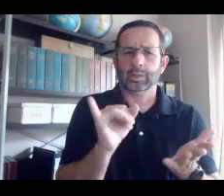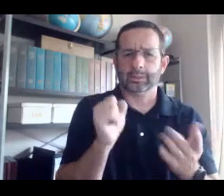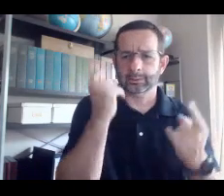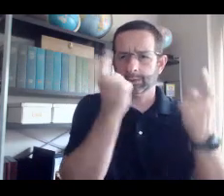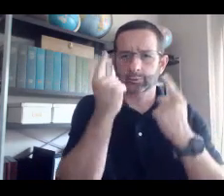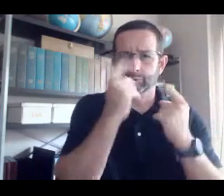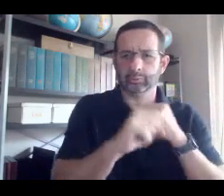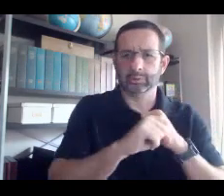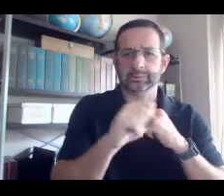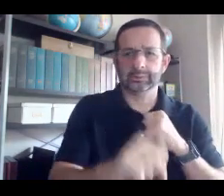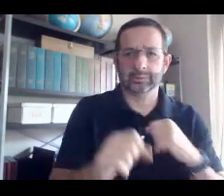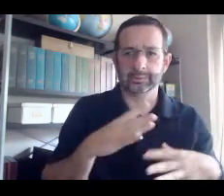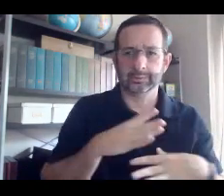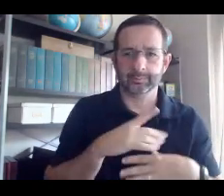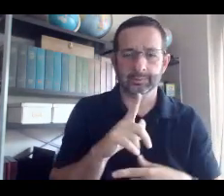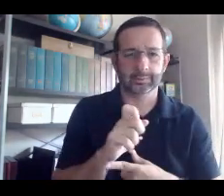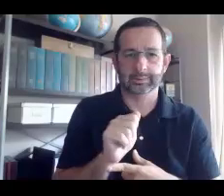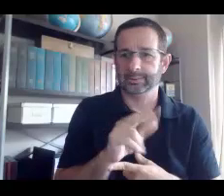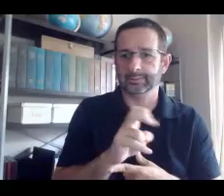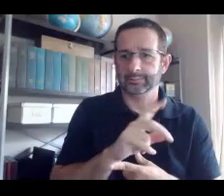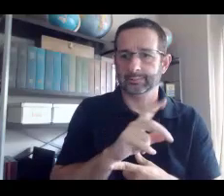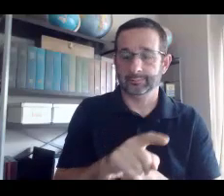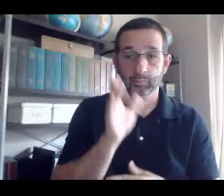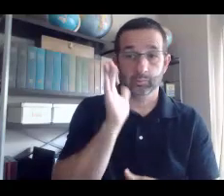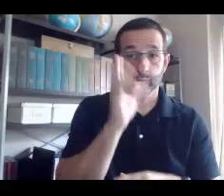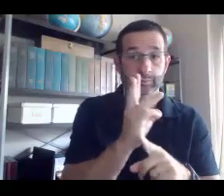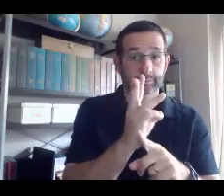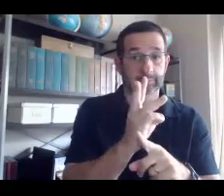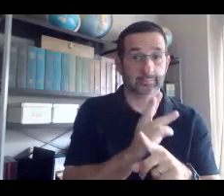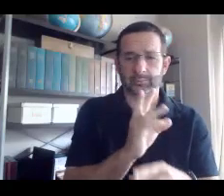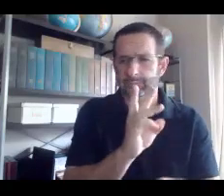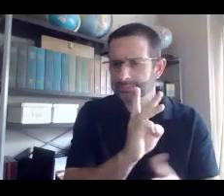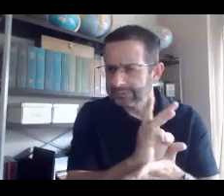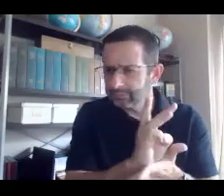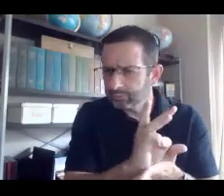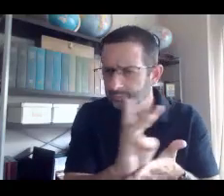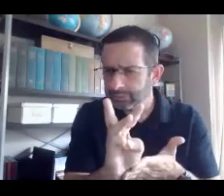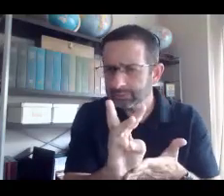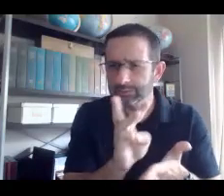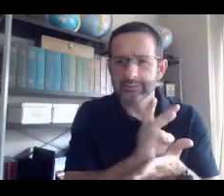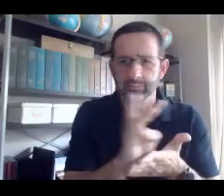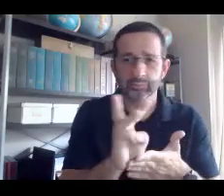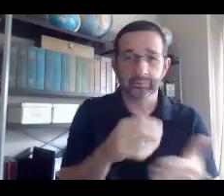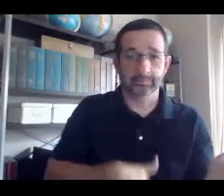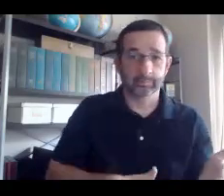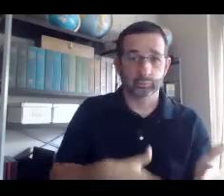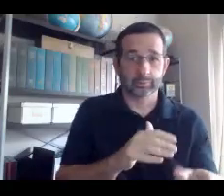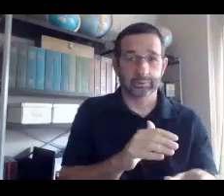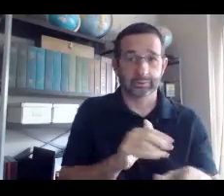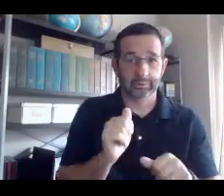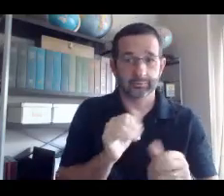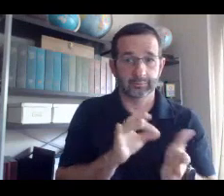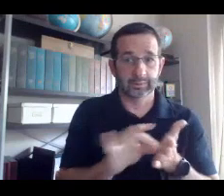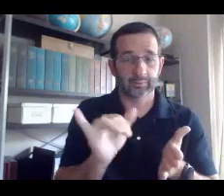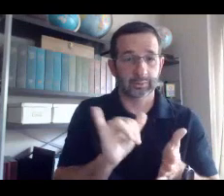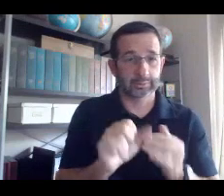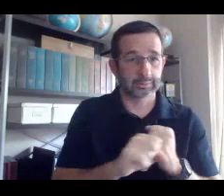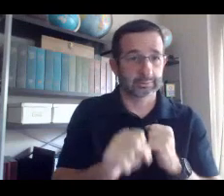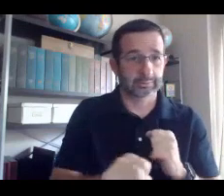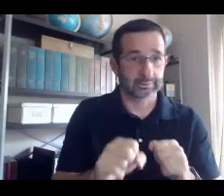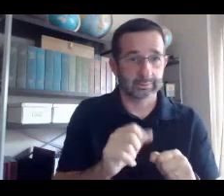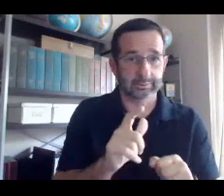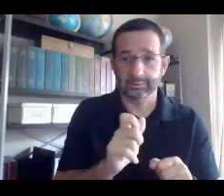Okay, next question. What is considered extended leave? 6 weeks.